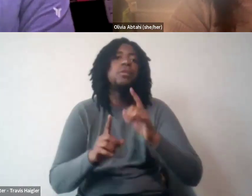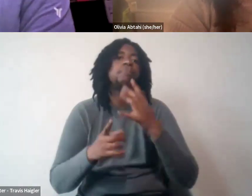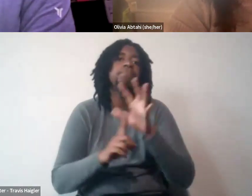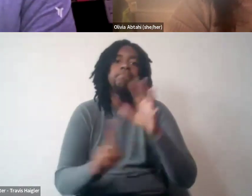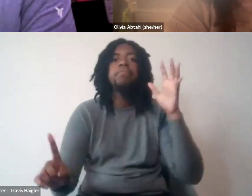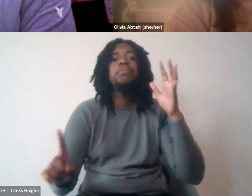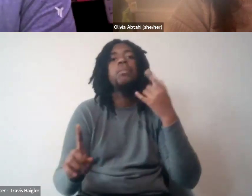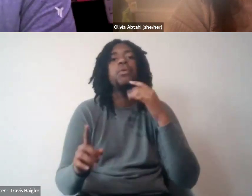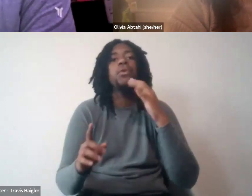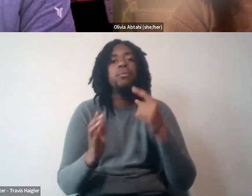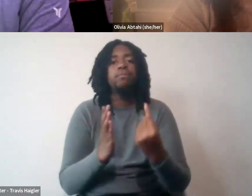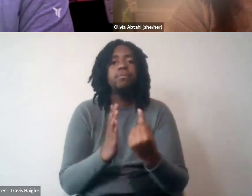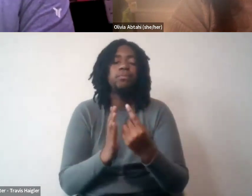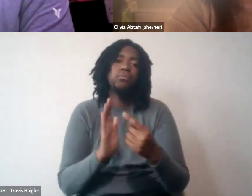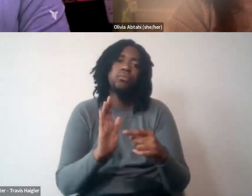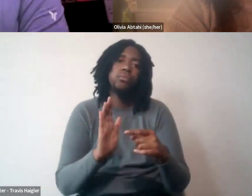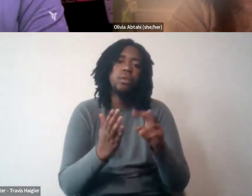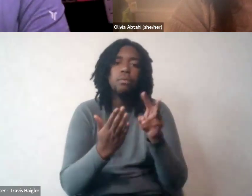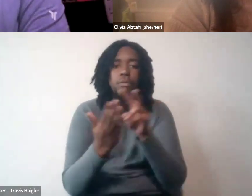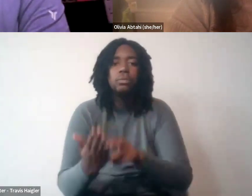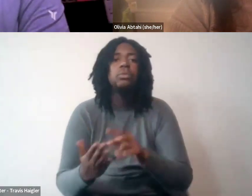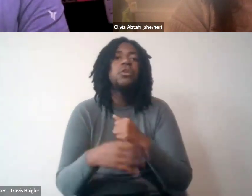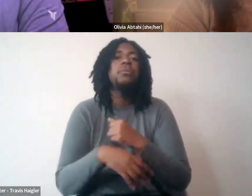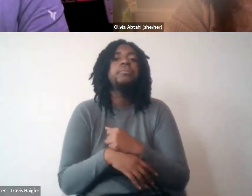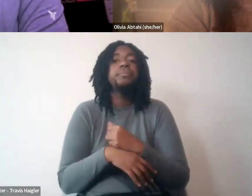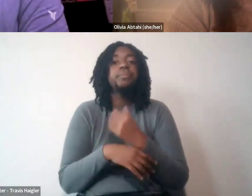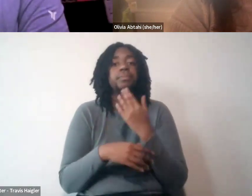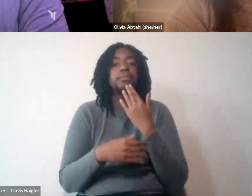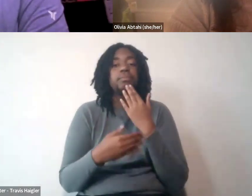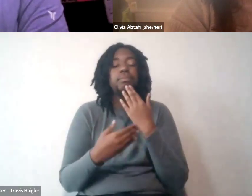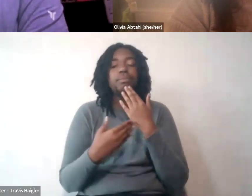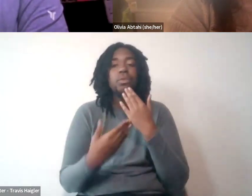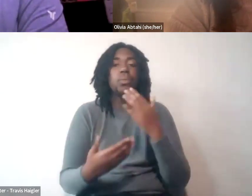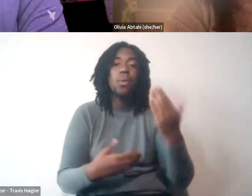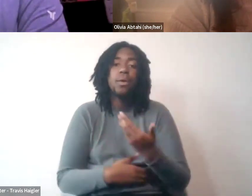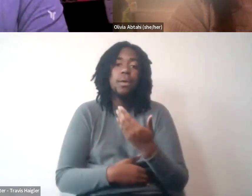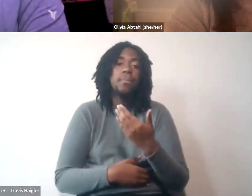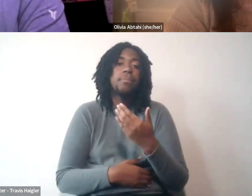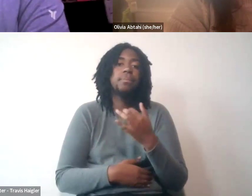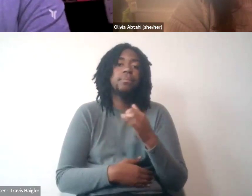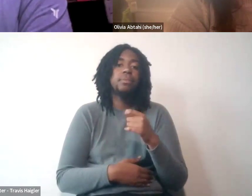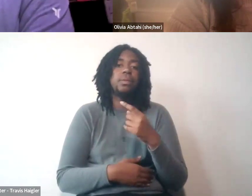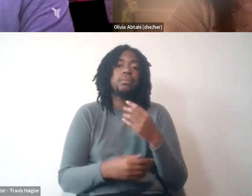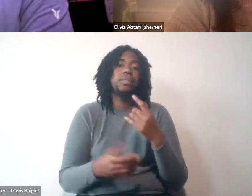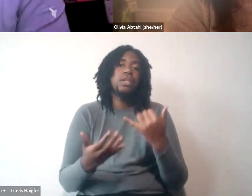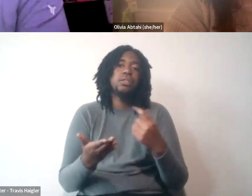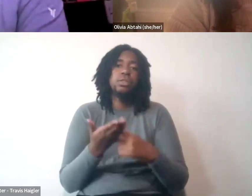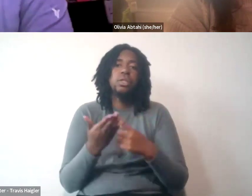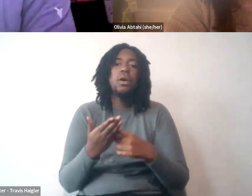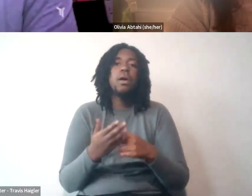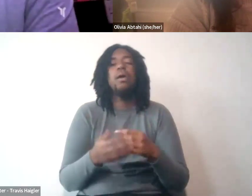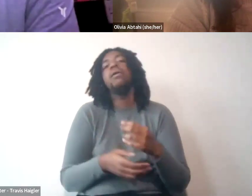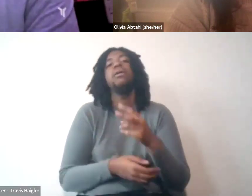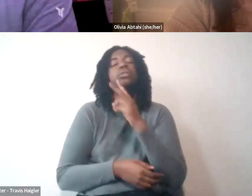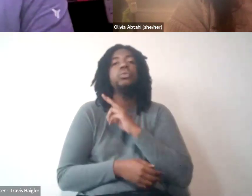So welcome to Olivia, and we are, of course, here to talk about her new fantasy novel, Twin Flames, which won the New